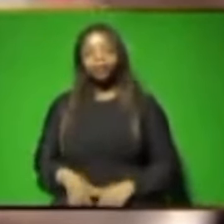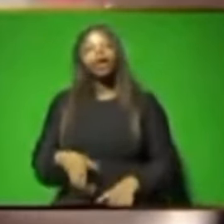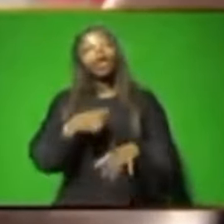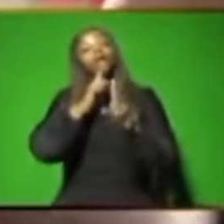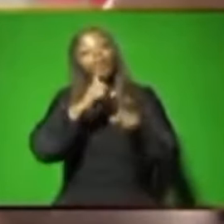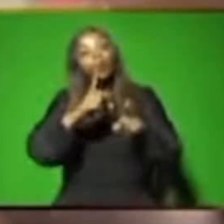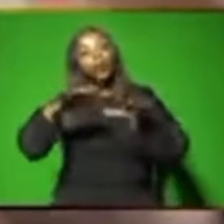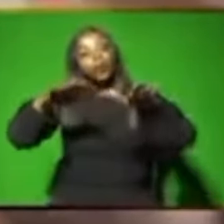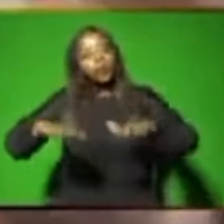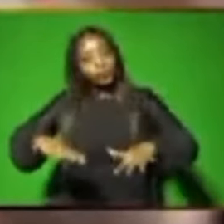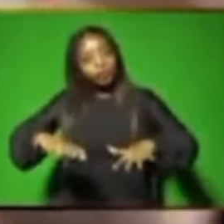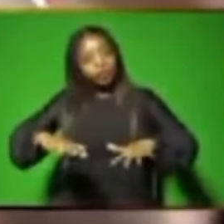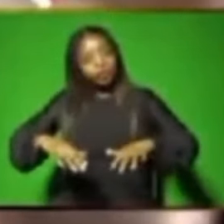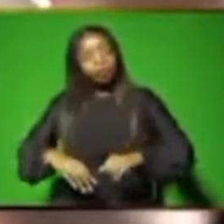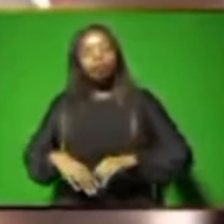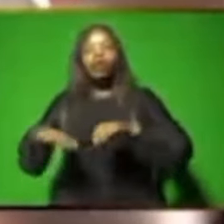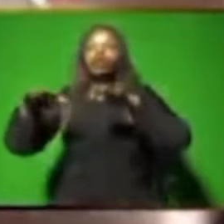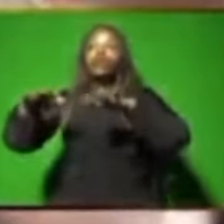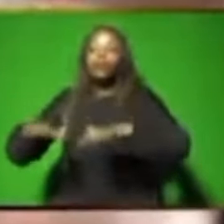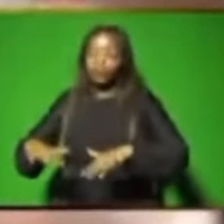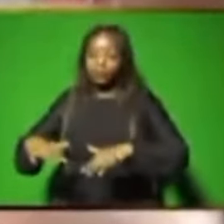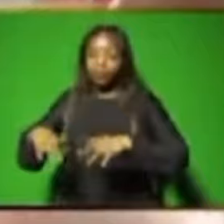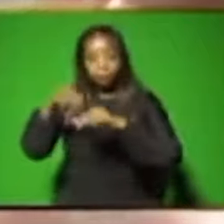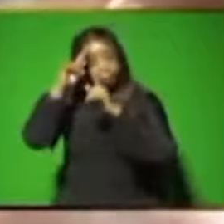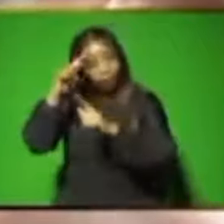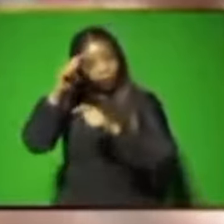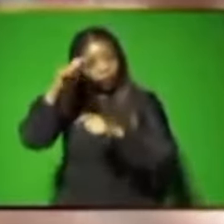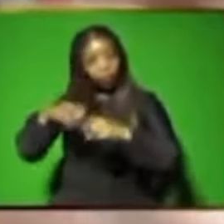Order, Honorable Members.